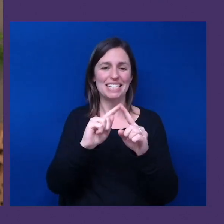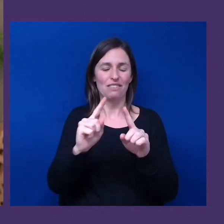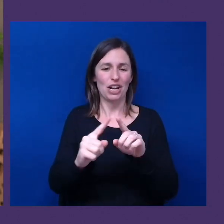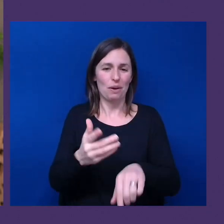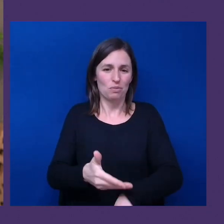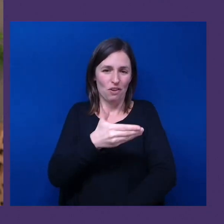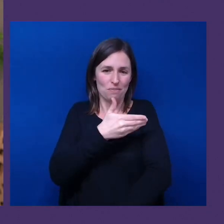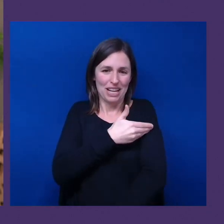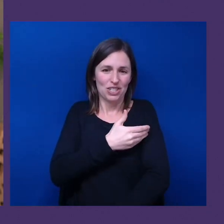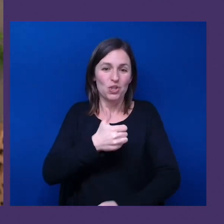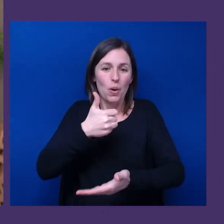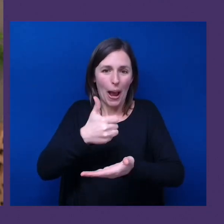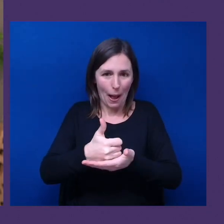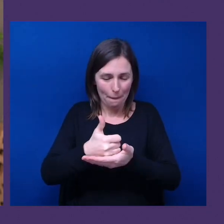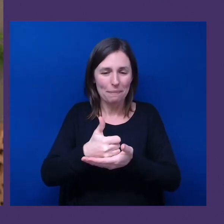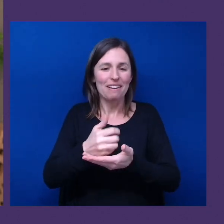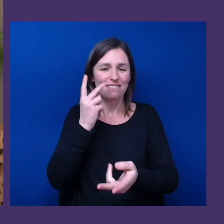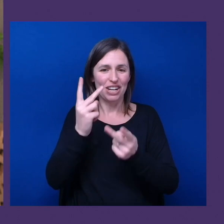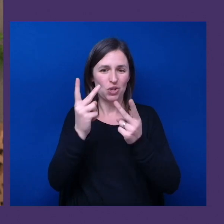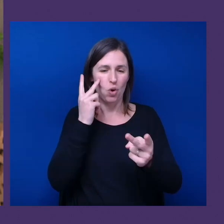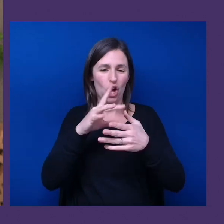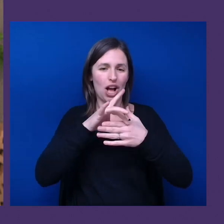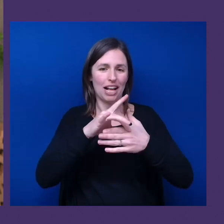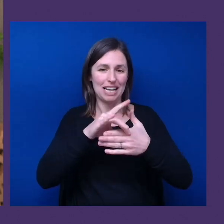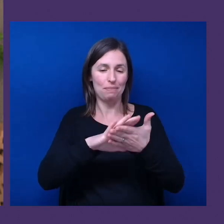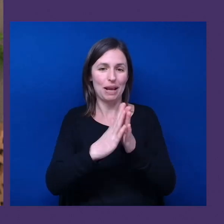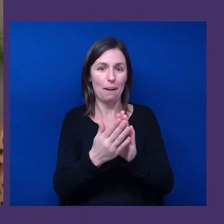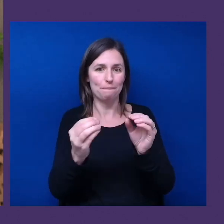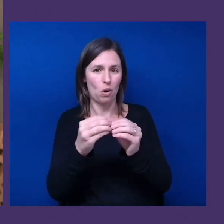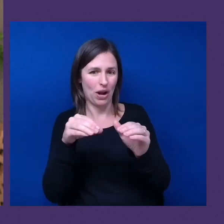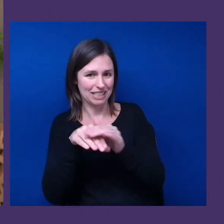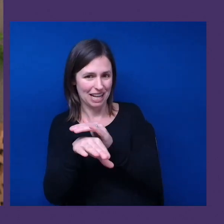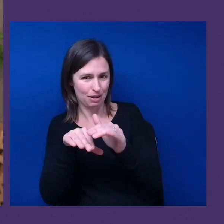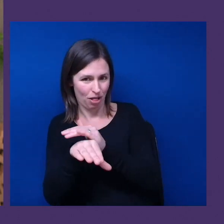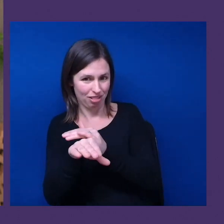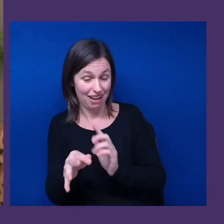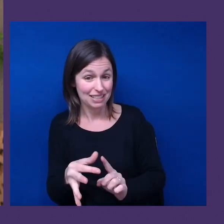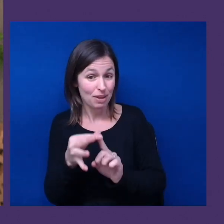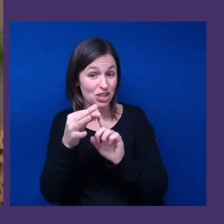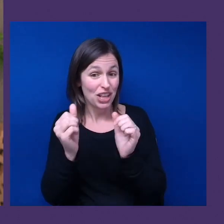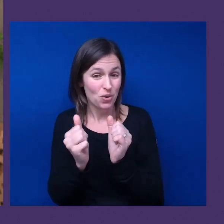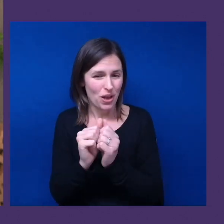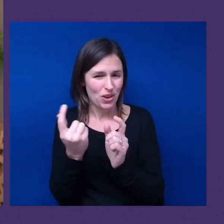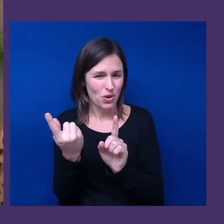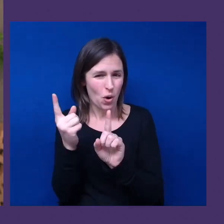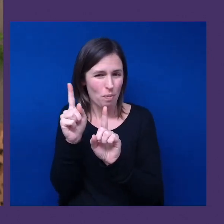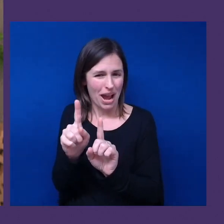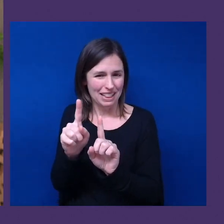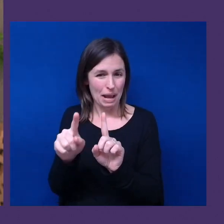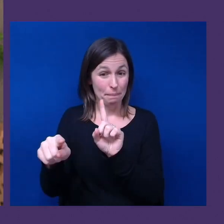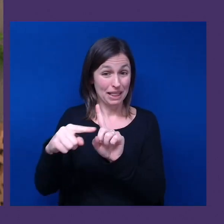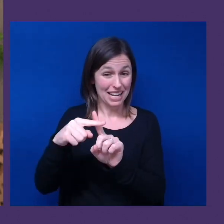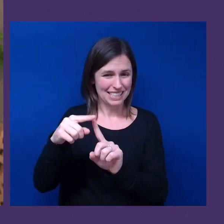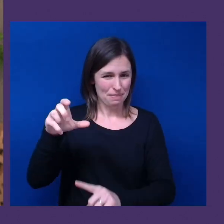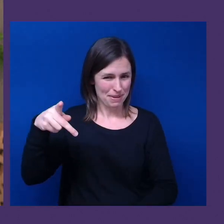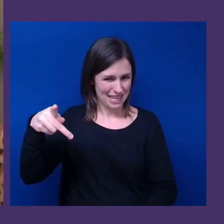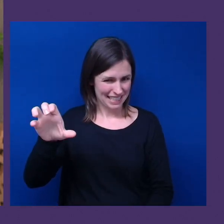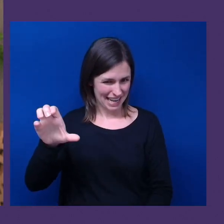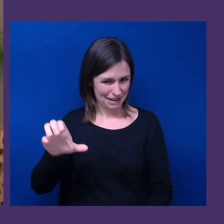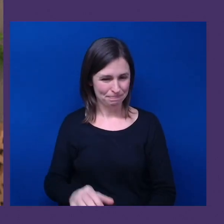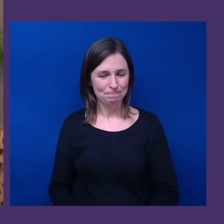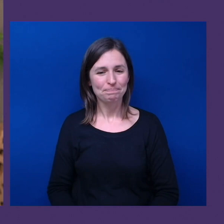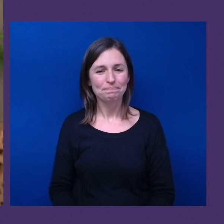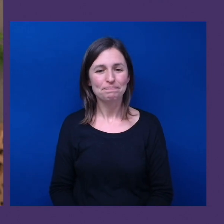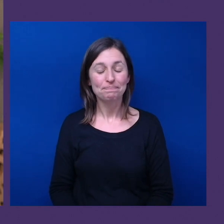the screen, especially on our new Copilot Plus PCs. So whereas in the past, if there